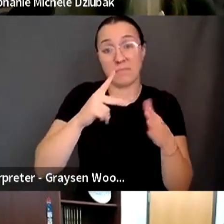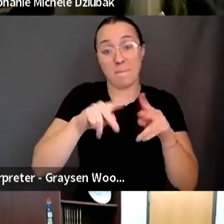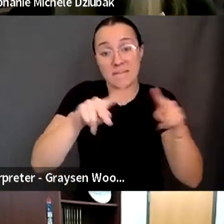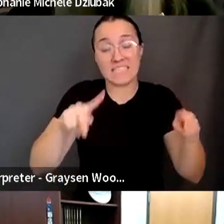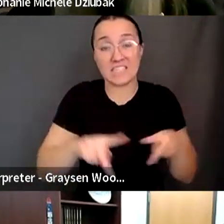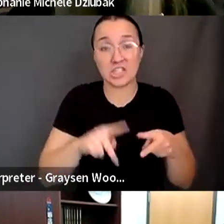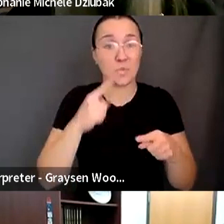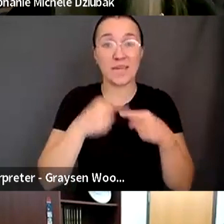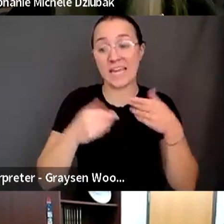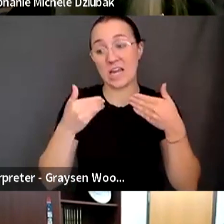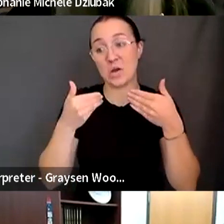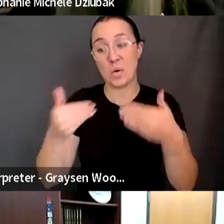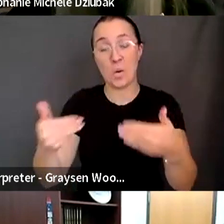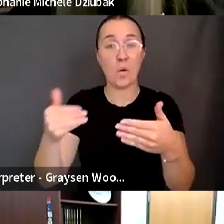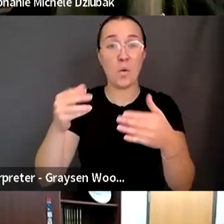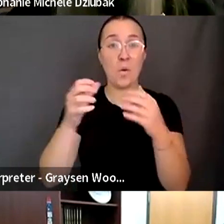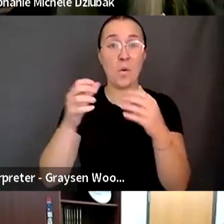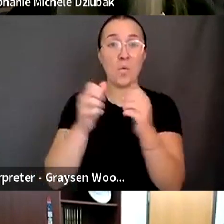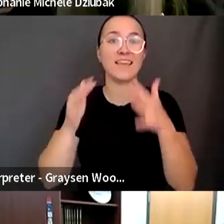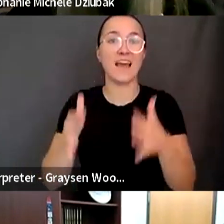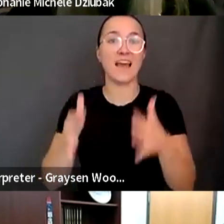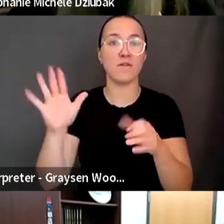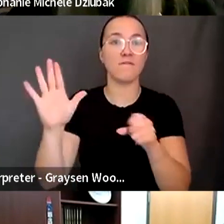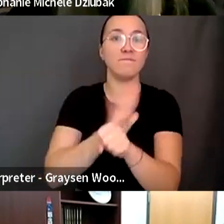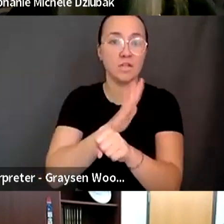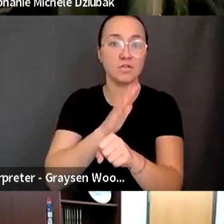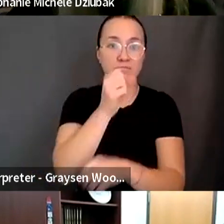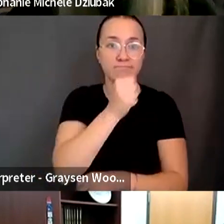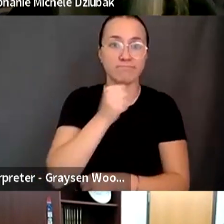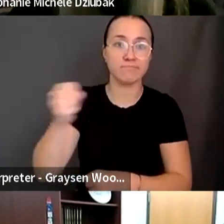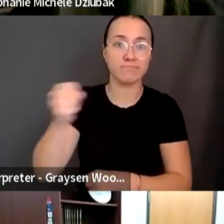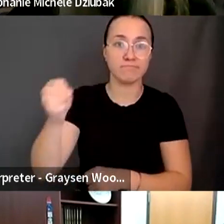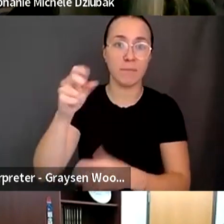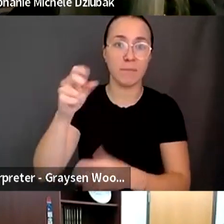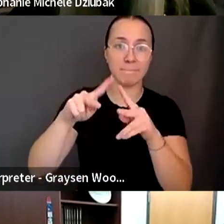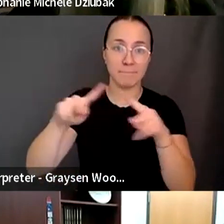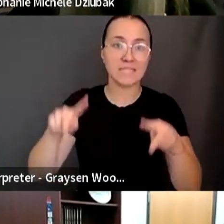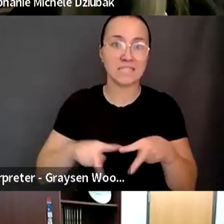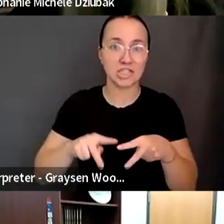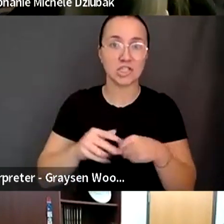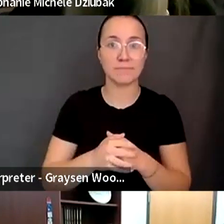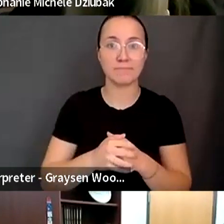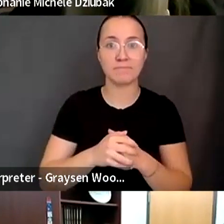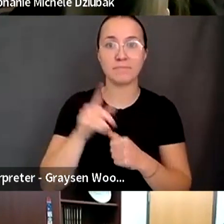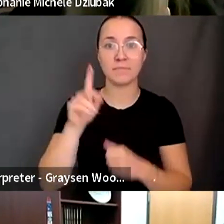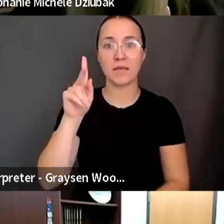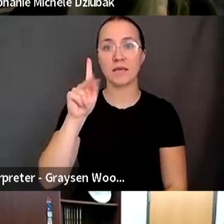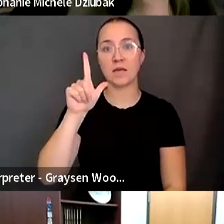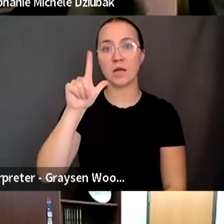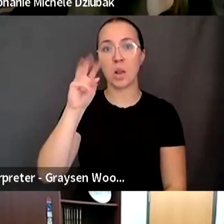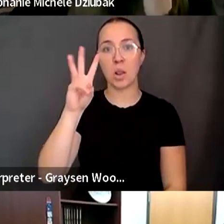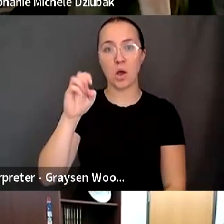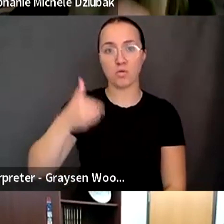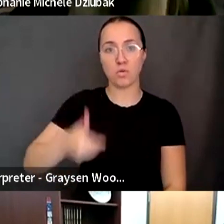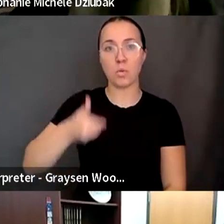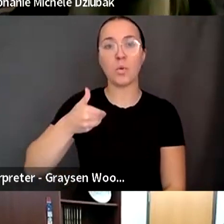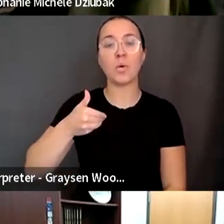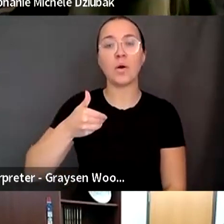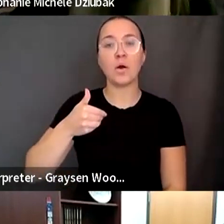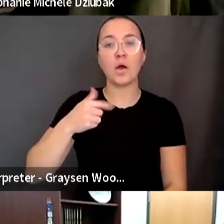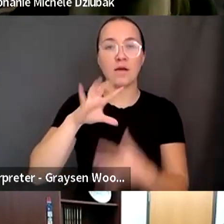is okay. And I'm going to have to duplicate this. I do have permission. Well, I have a question,